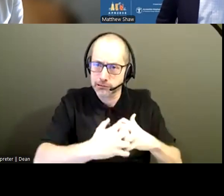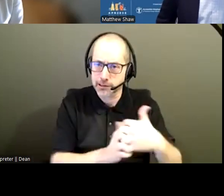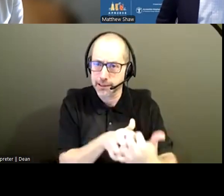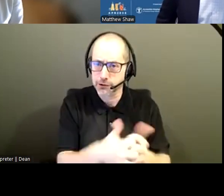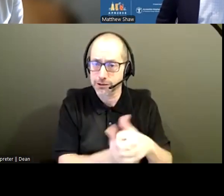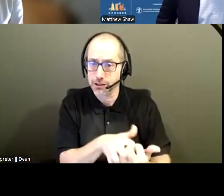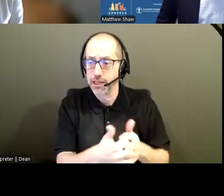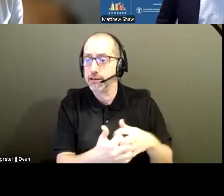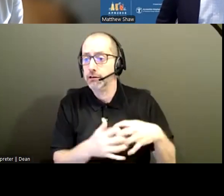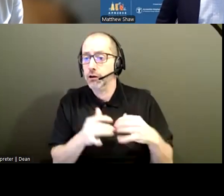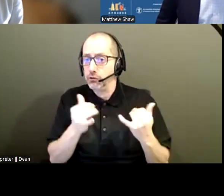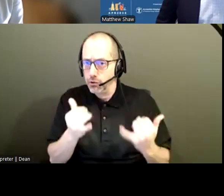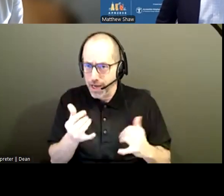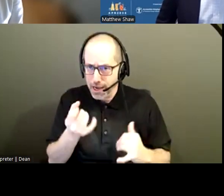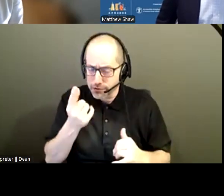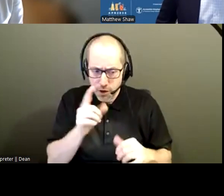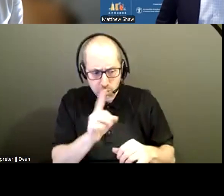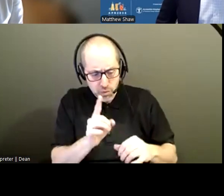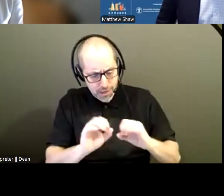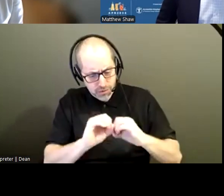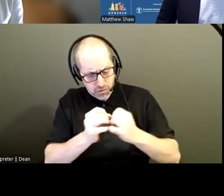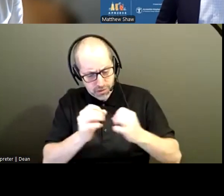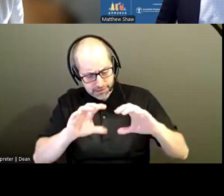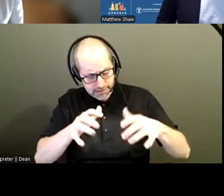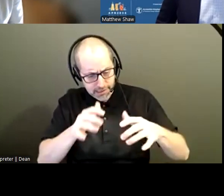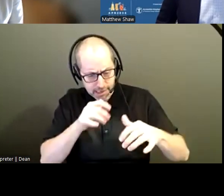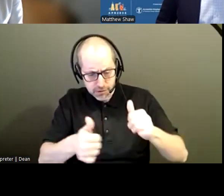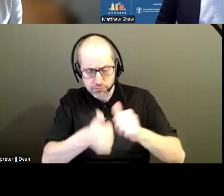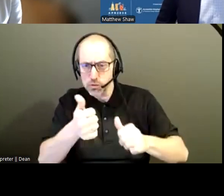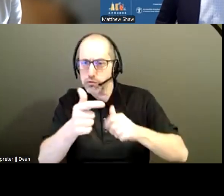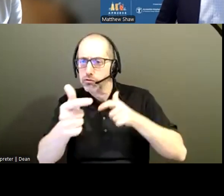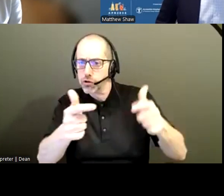where the firm is experiencing the largest barriers and who is